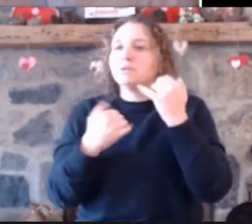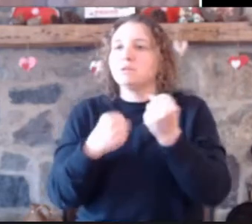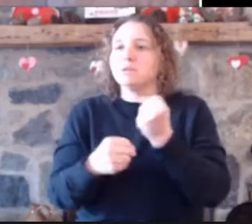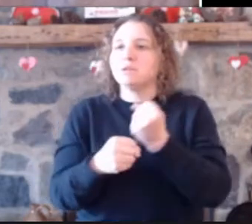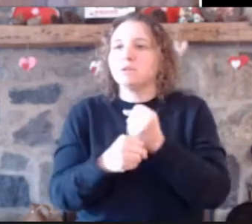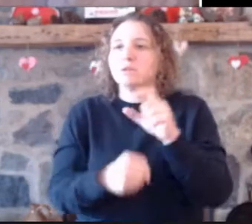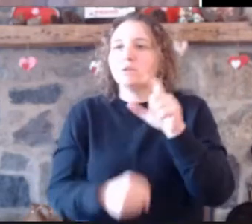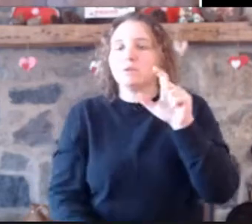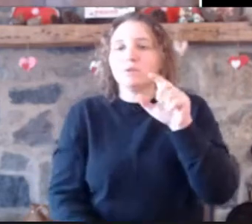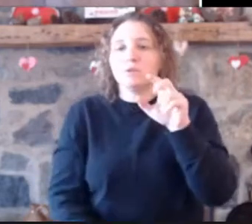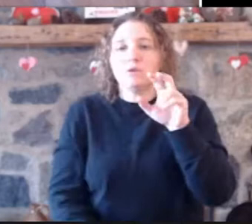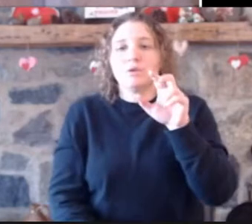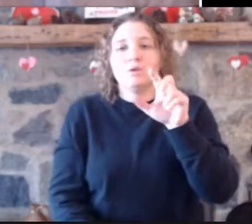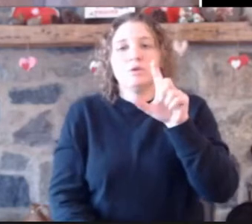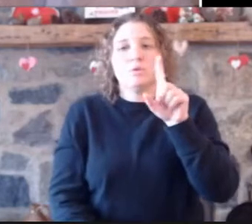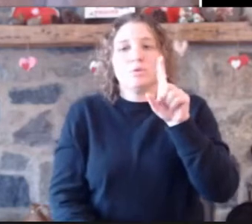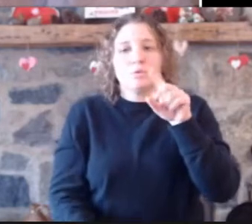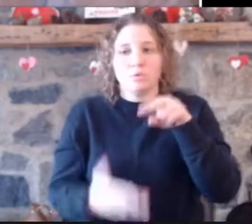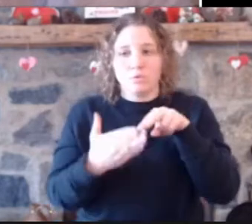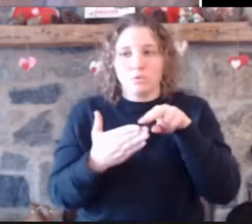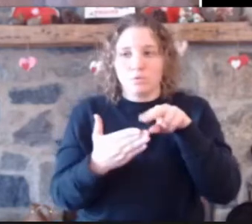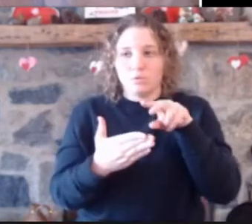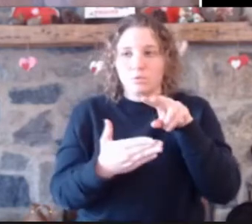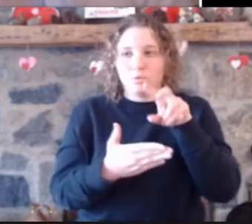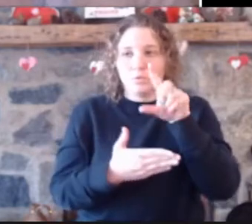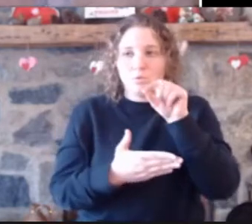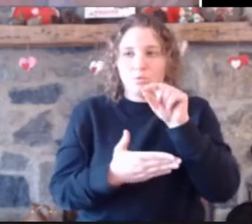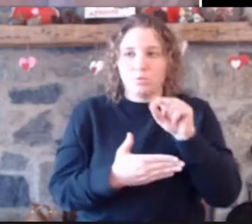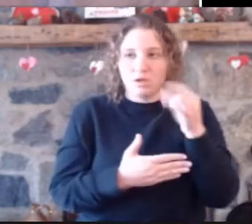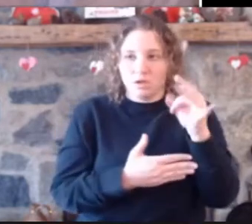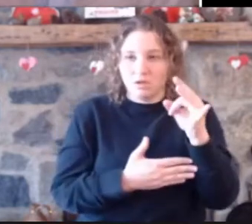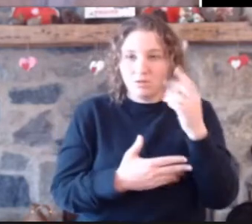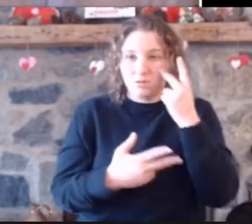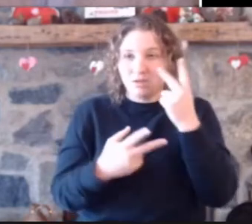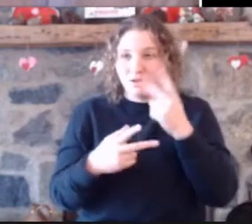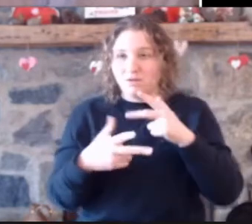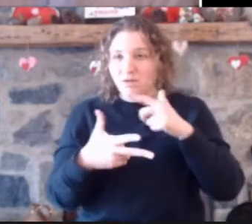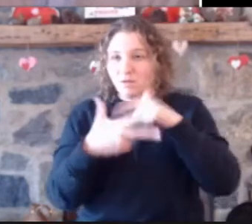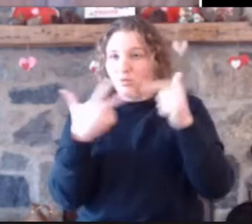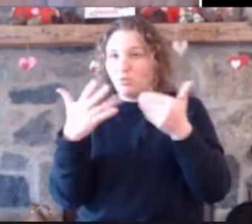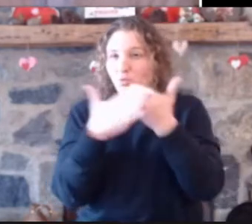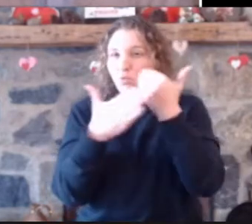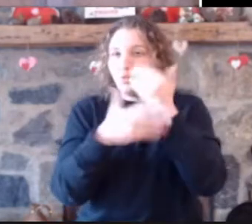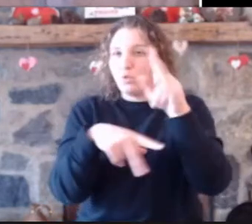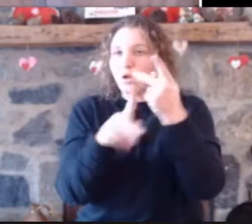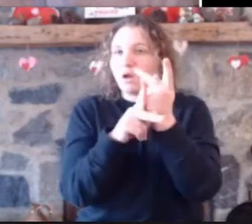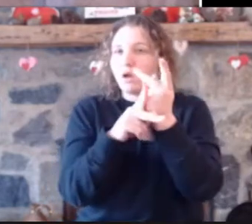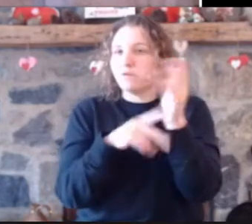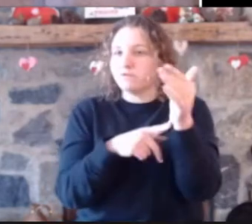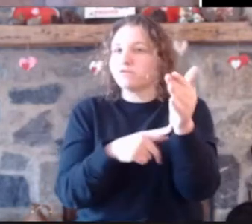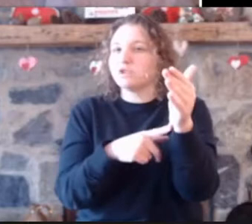different fish species 7,000 meters down. First time they found them. We're still finding things.